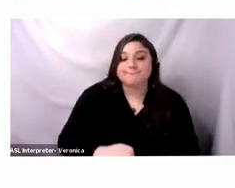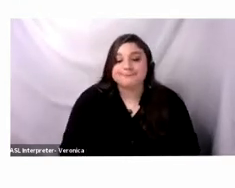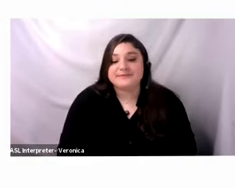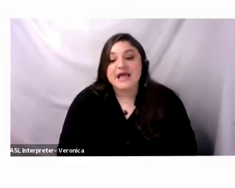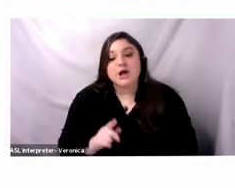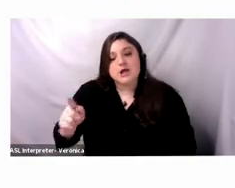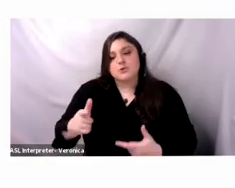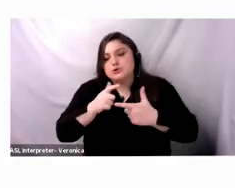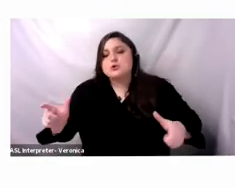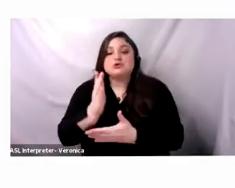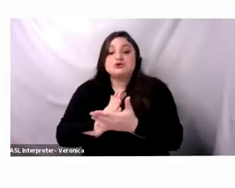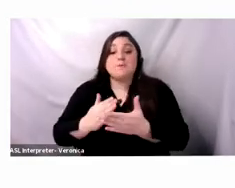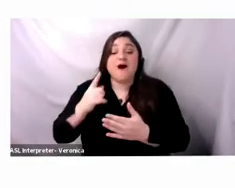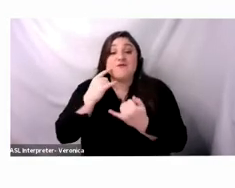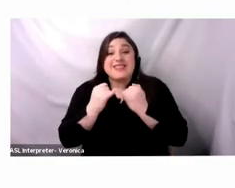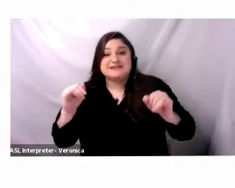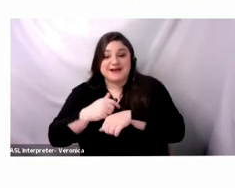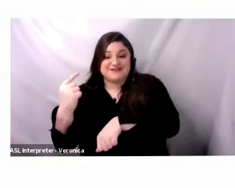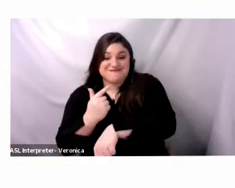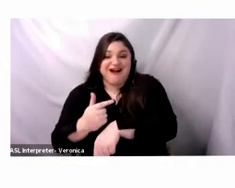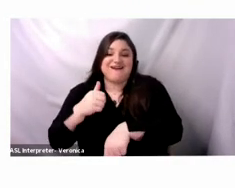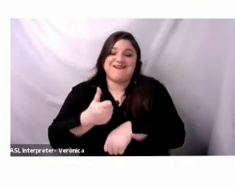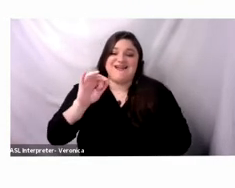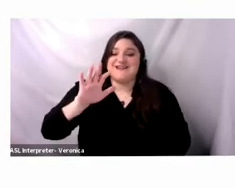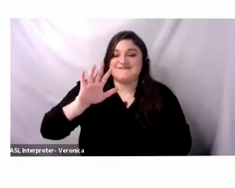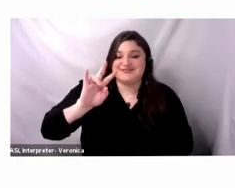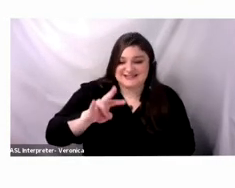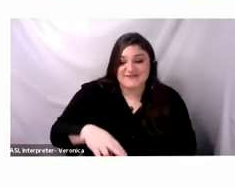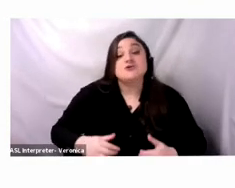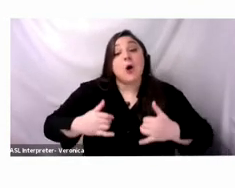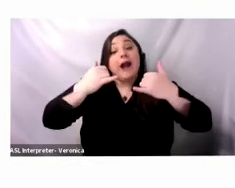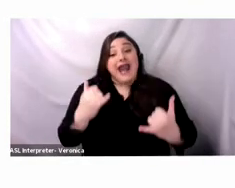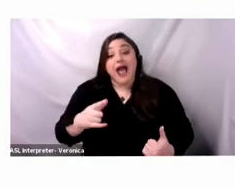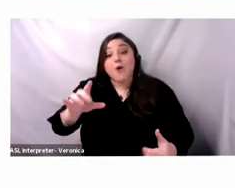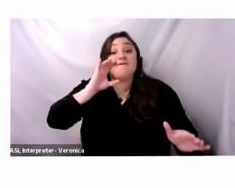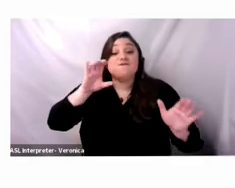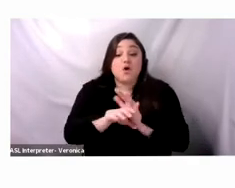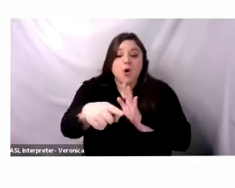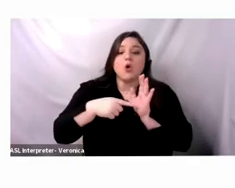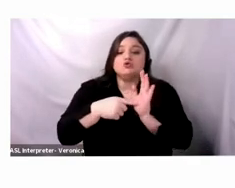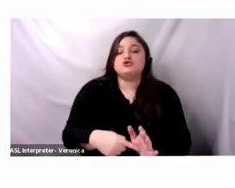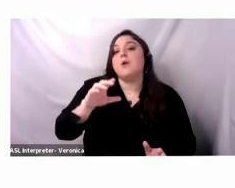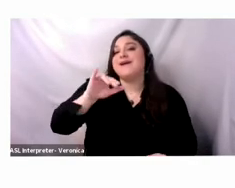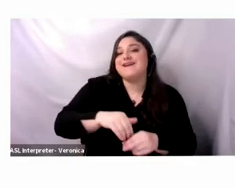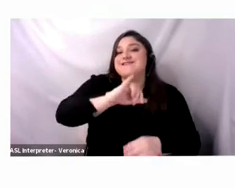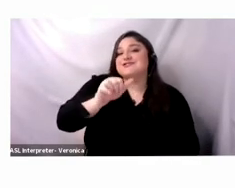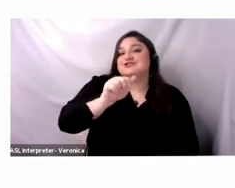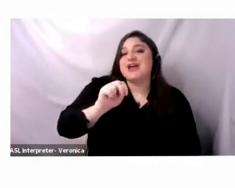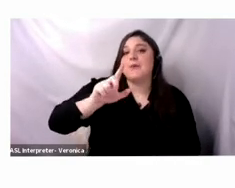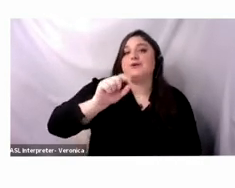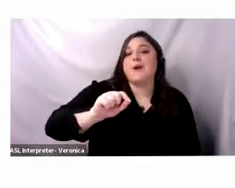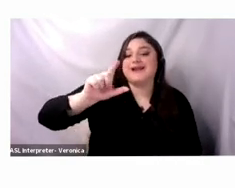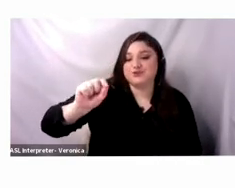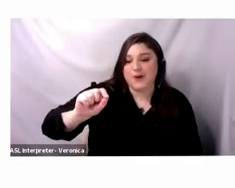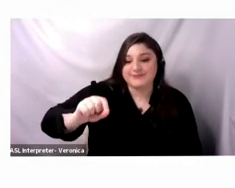Now, fast forward to today, this is an image from January of 2020. This is excess secondhand clothing washed ashore on one of Accra's